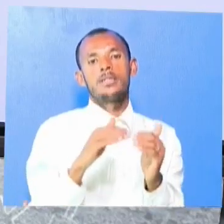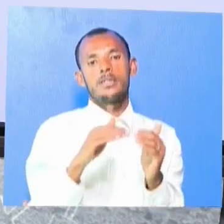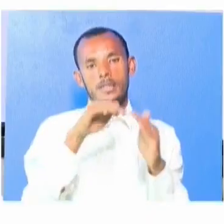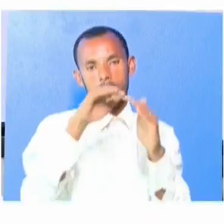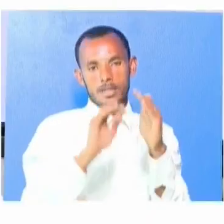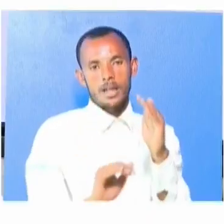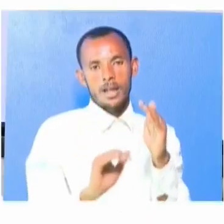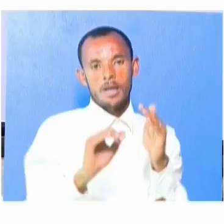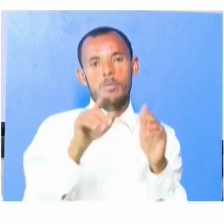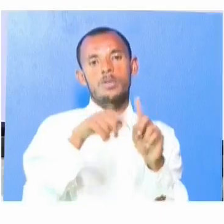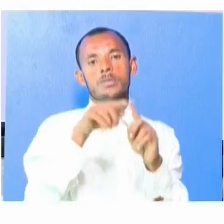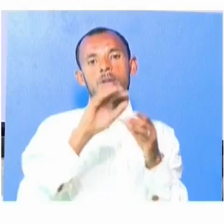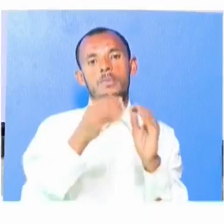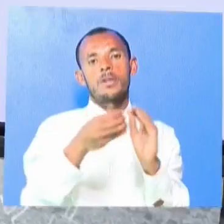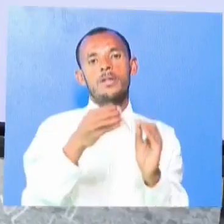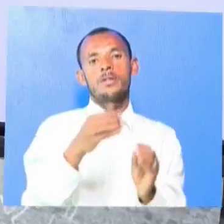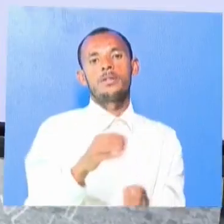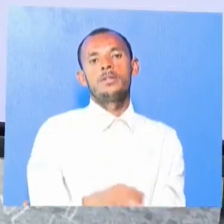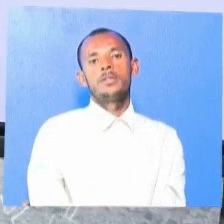12.